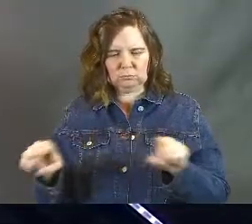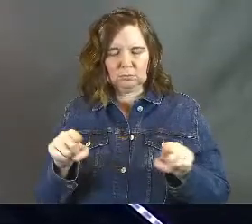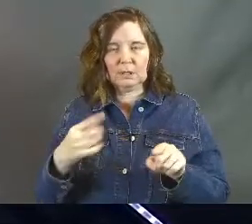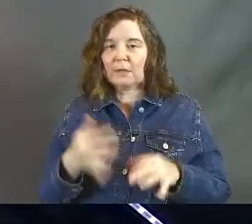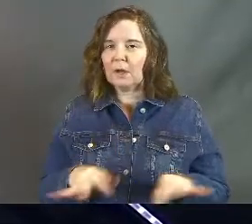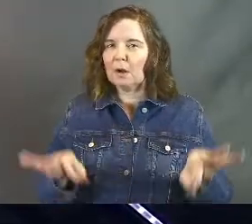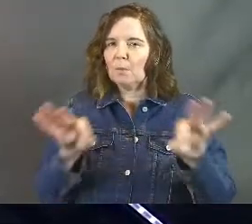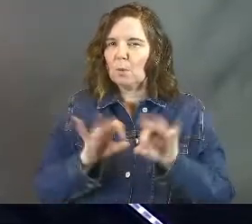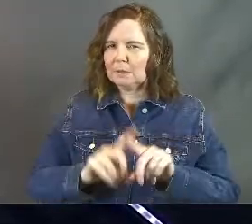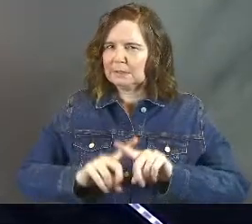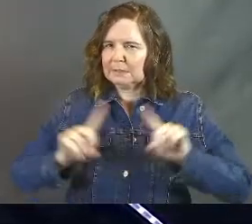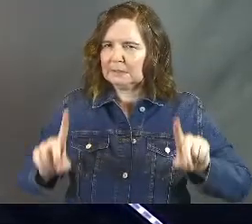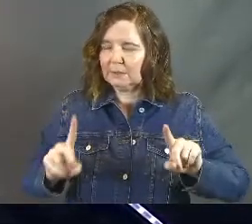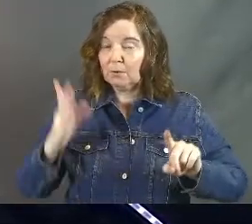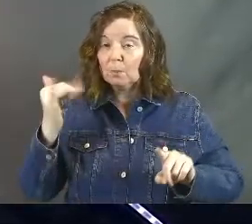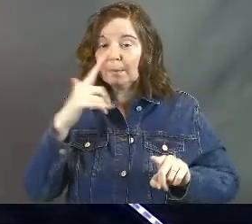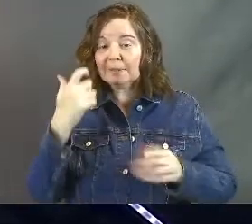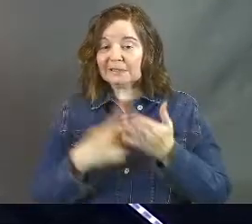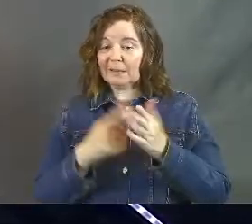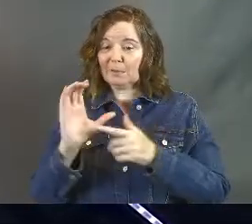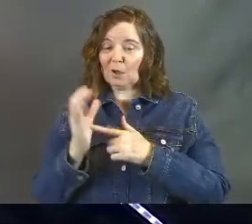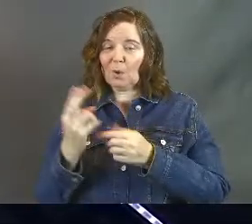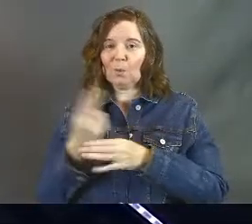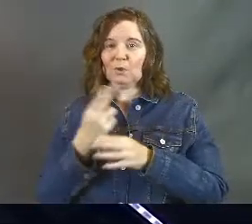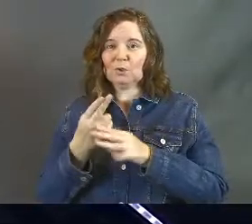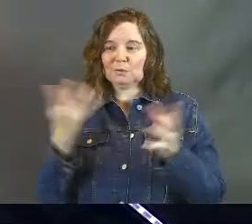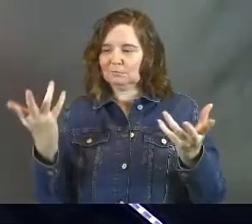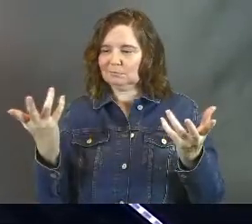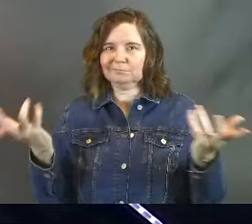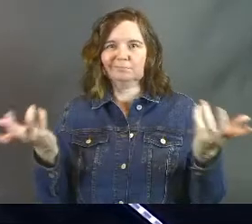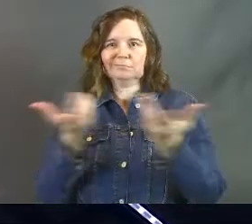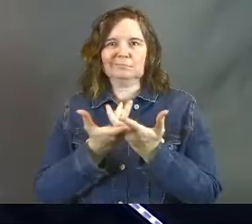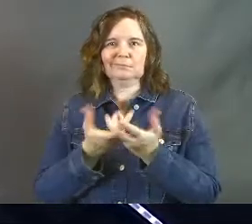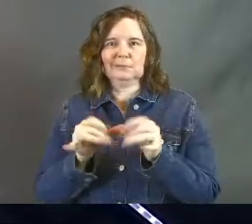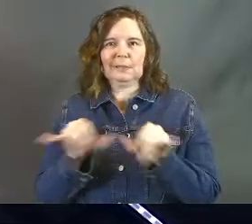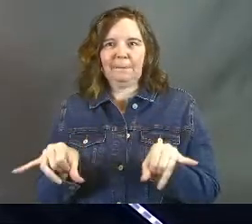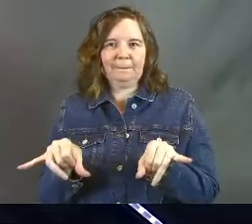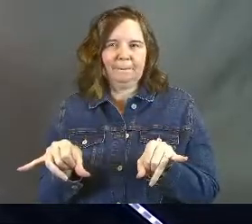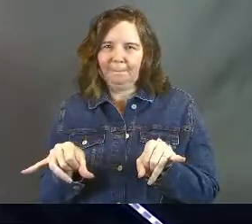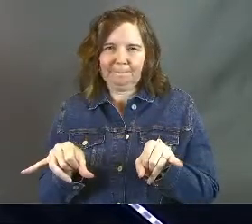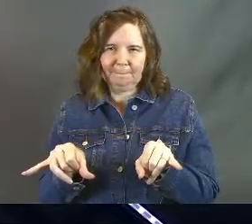bias are two different things, and sometimes in our culture, we use them simultaneously.